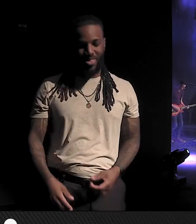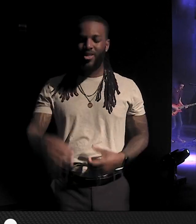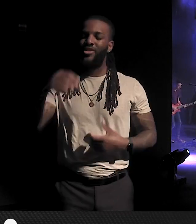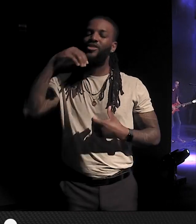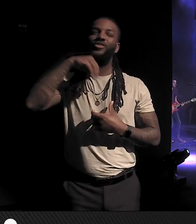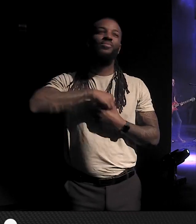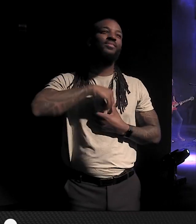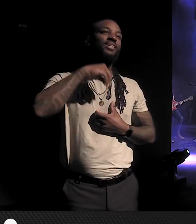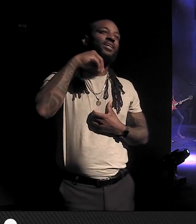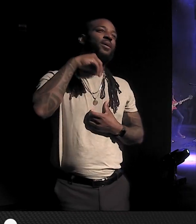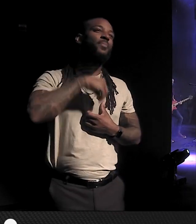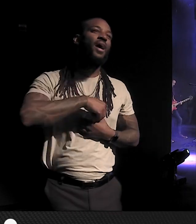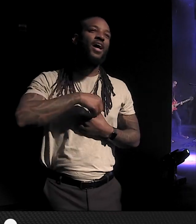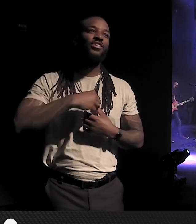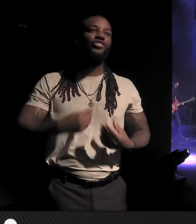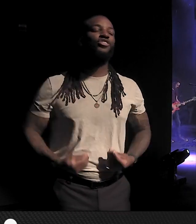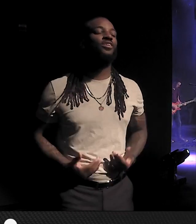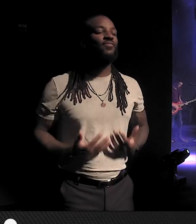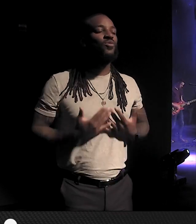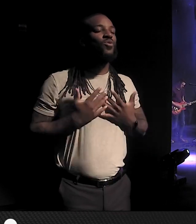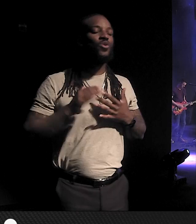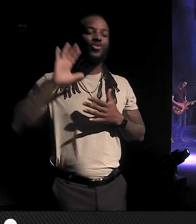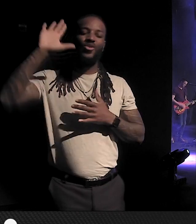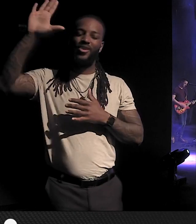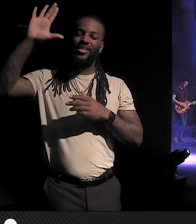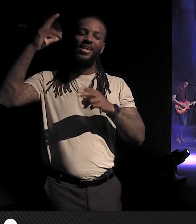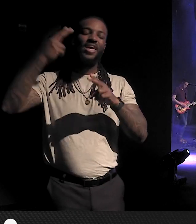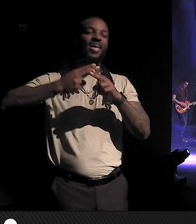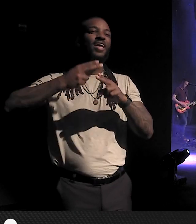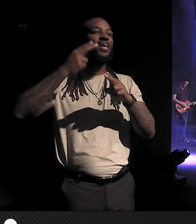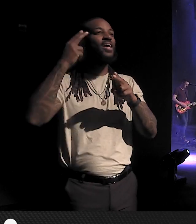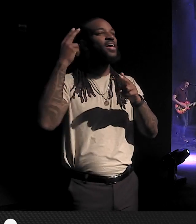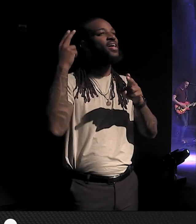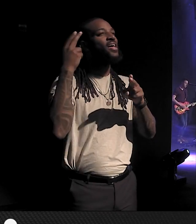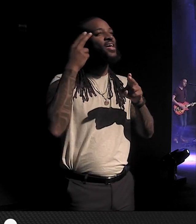So stir in me a passion for your name.